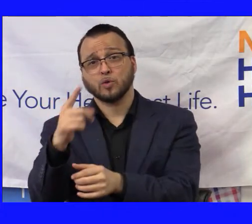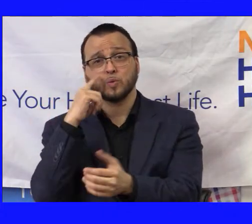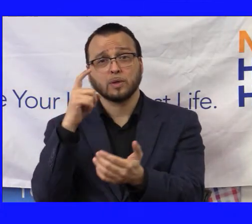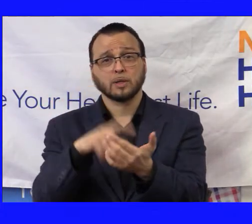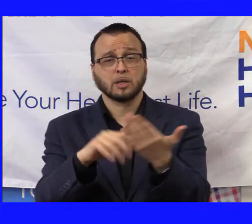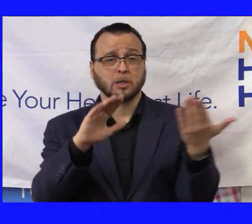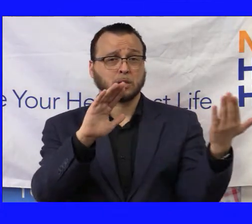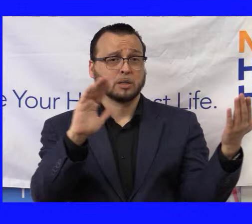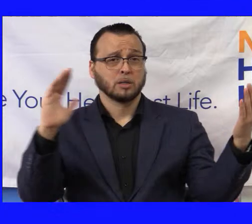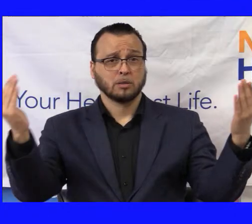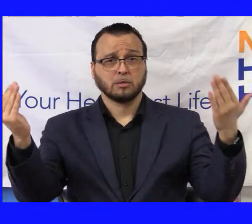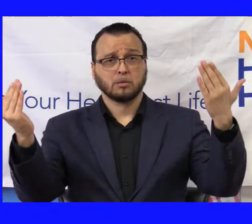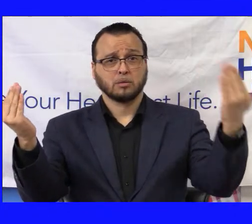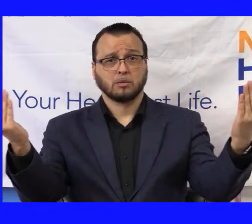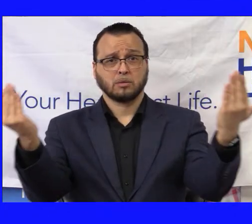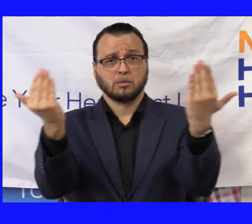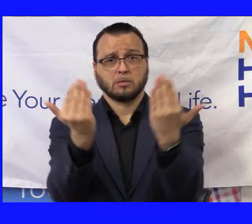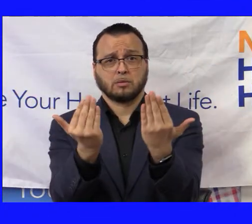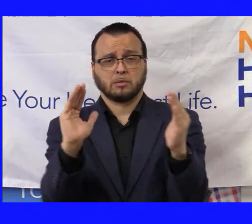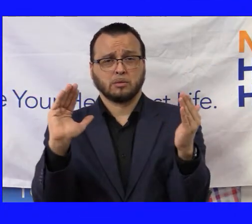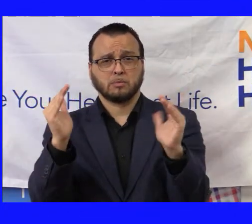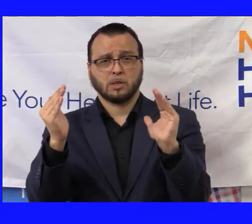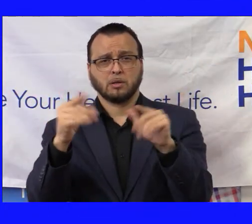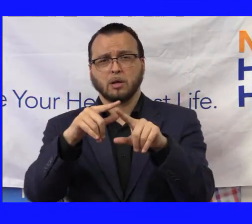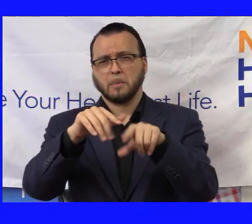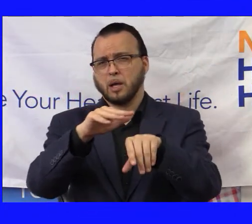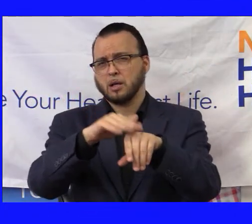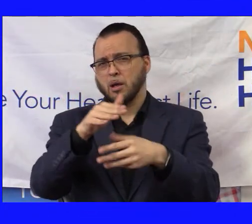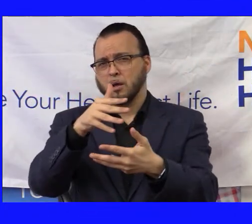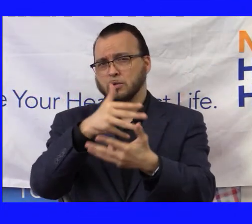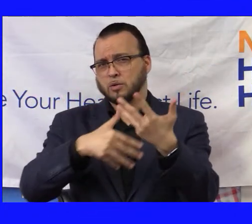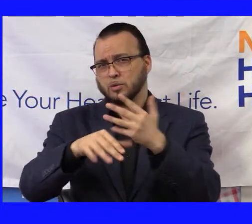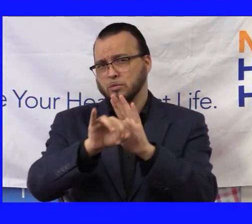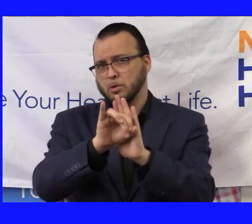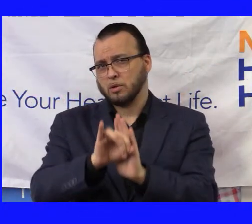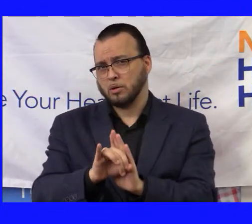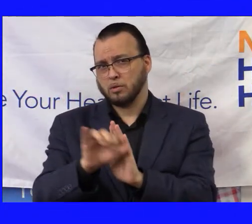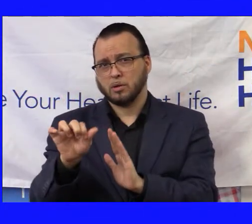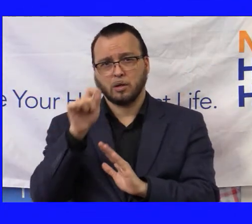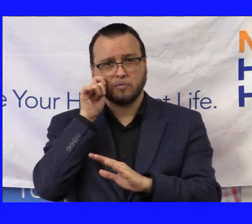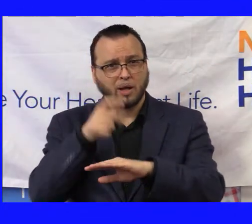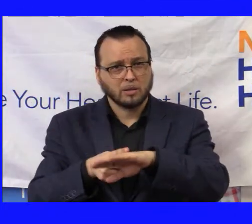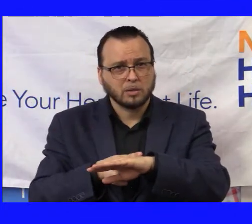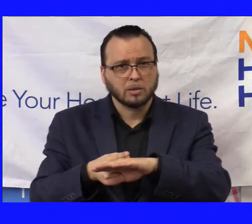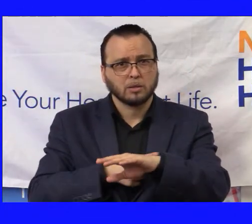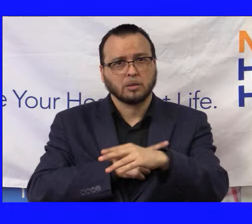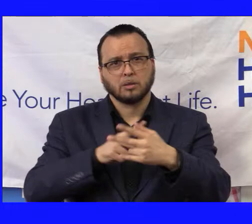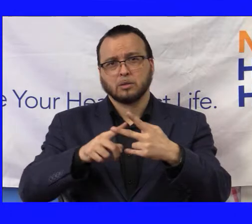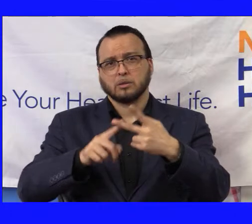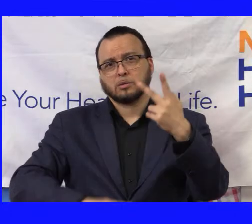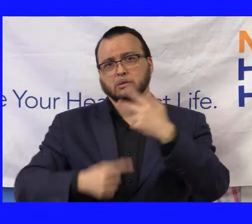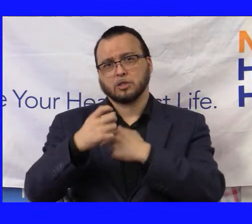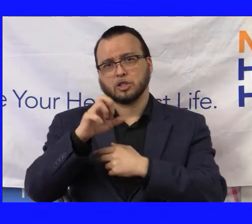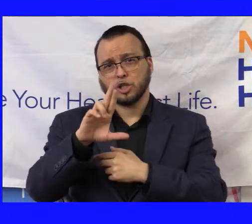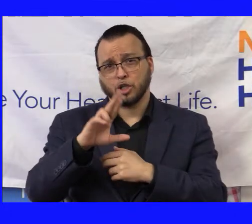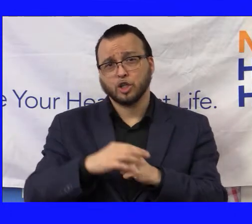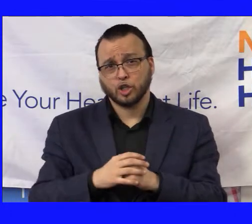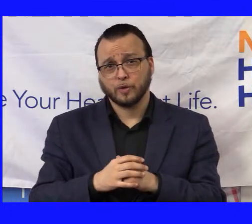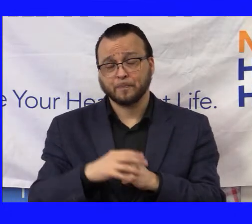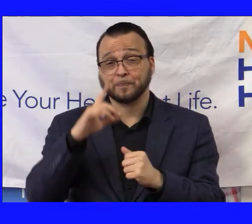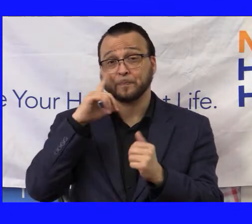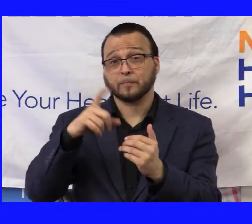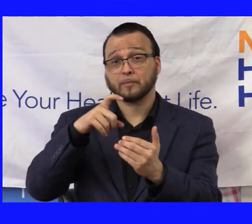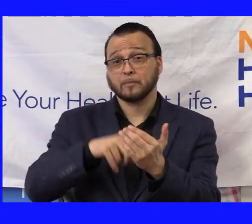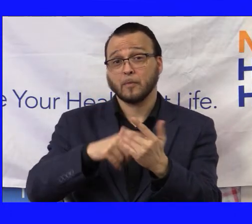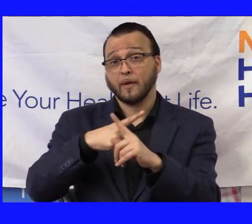a side-by-side comparison based on the social identifiers such as race, ethnicity, and gender. As you see on